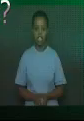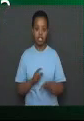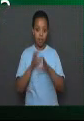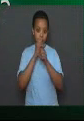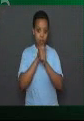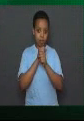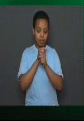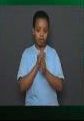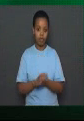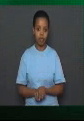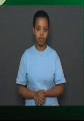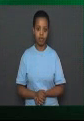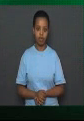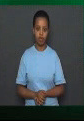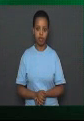Time's up.